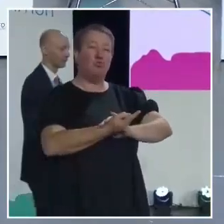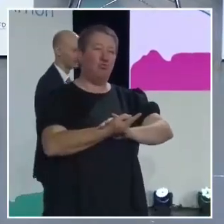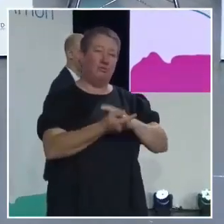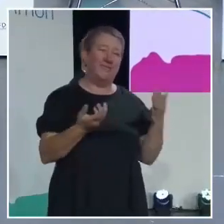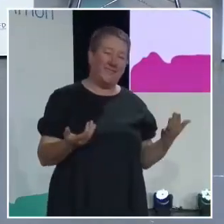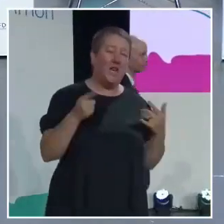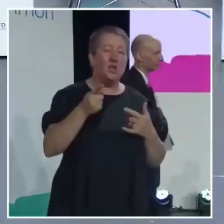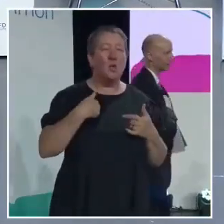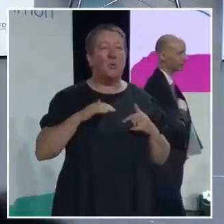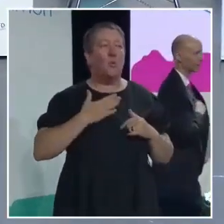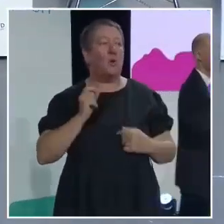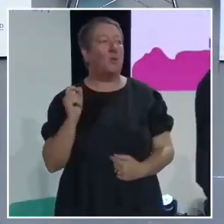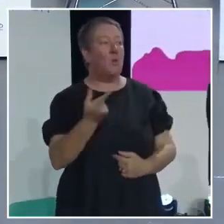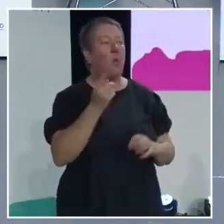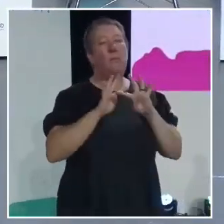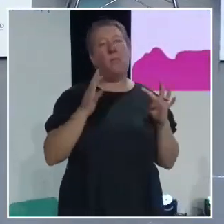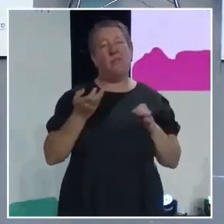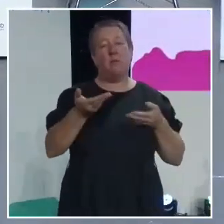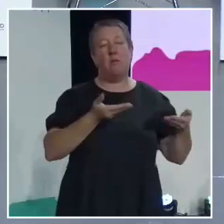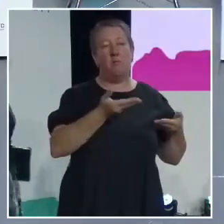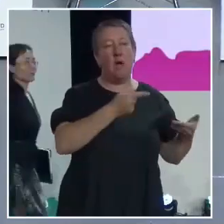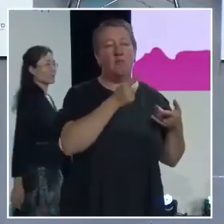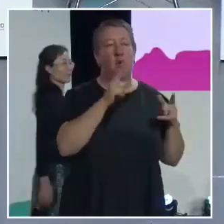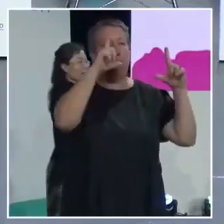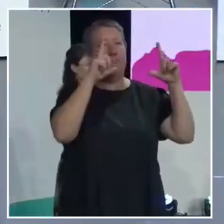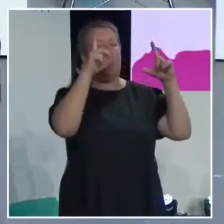and speakers to come and join us for a quick photograph. Thank you.